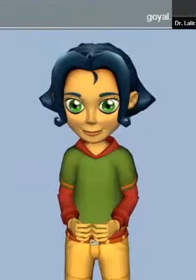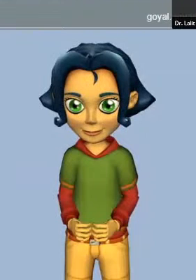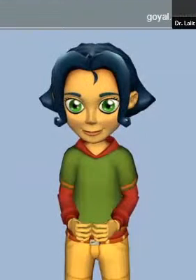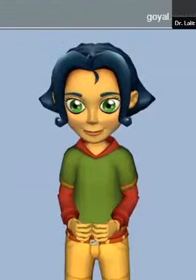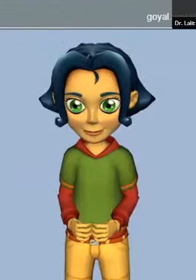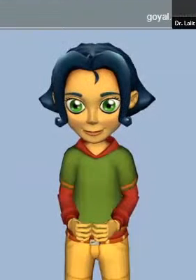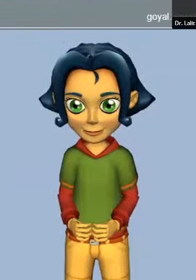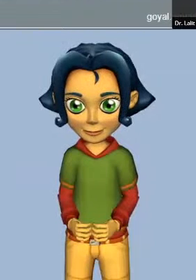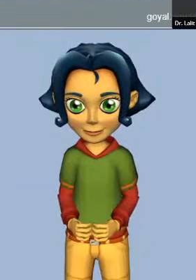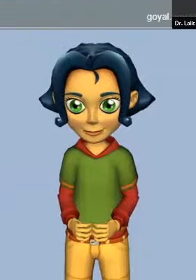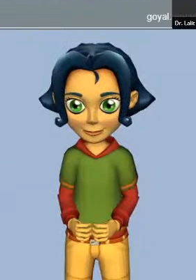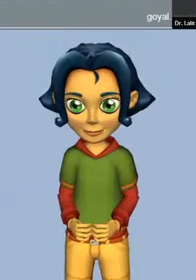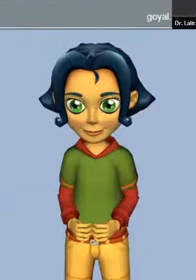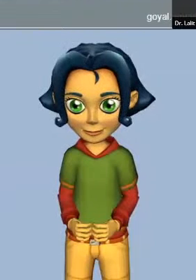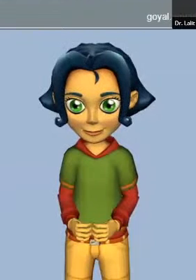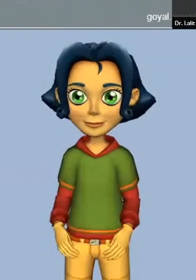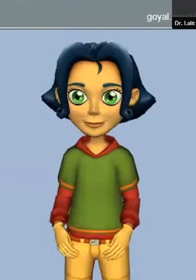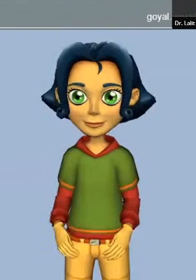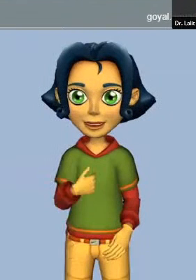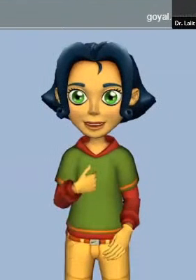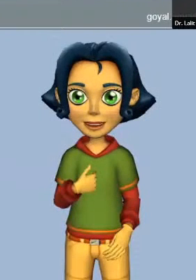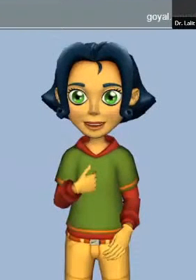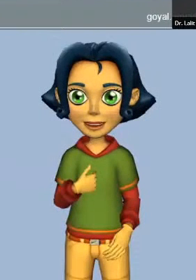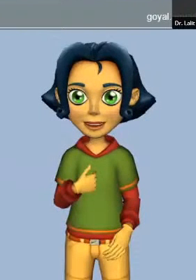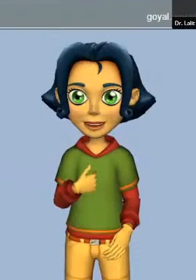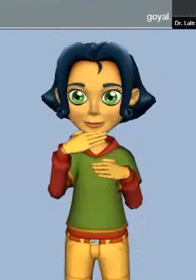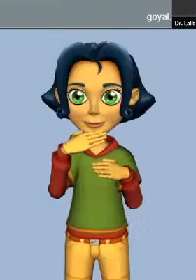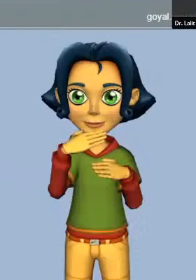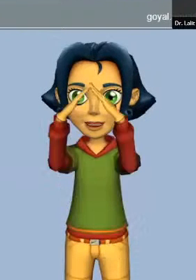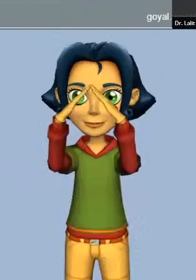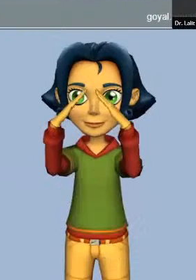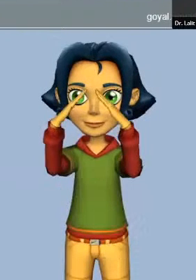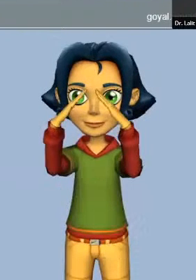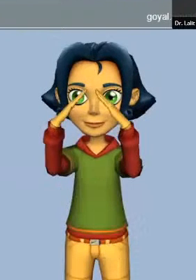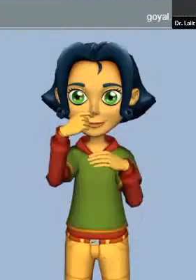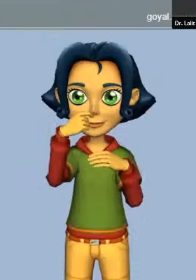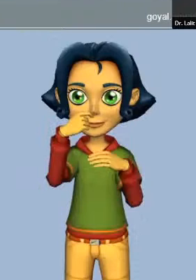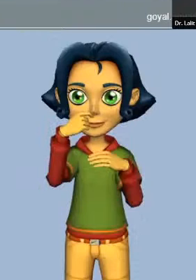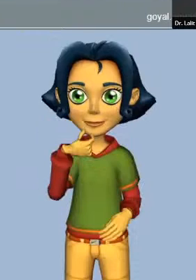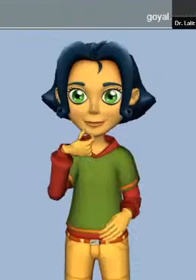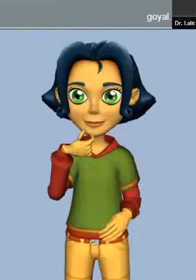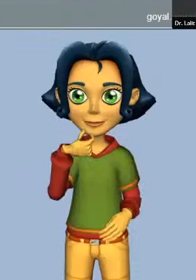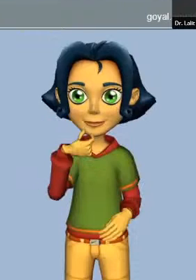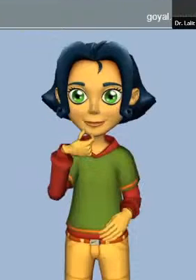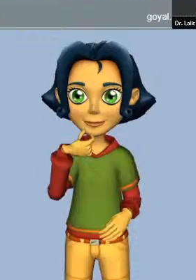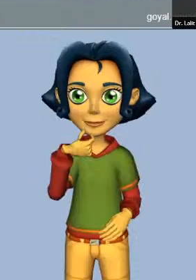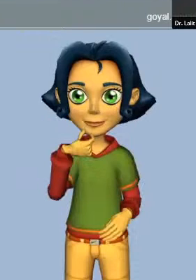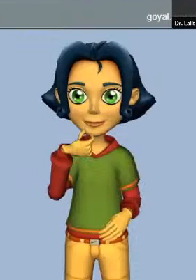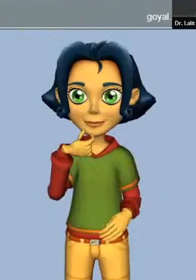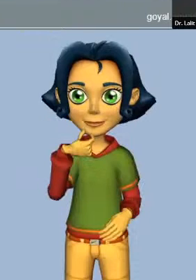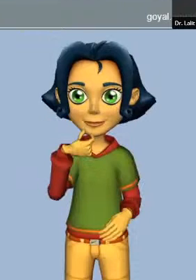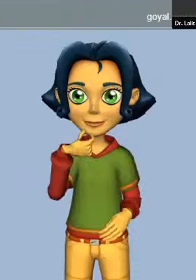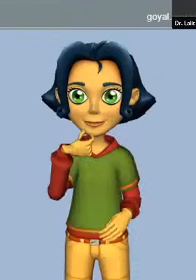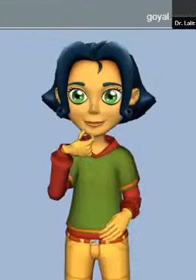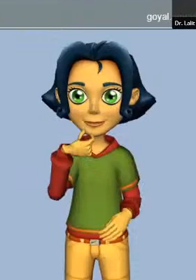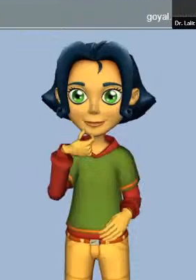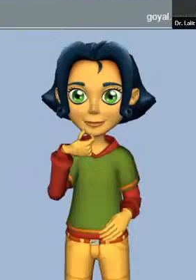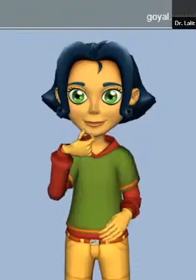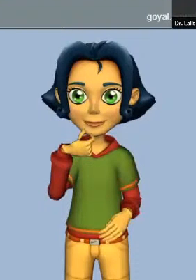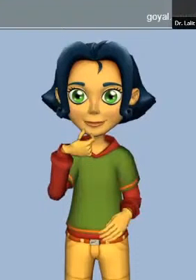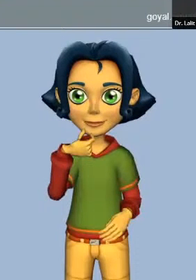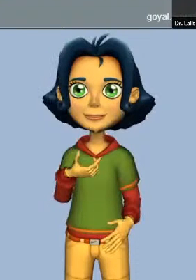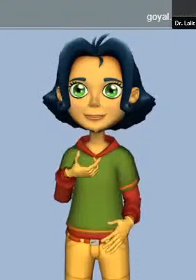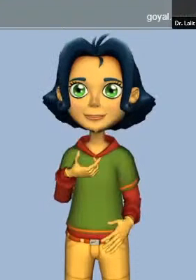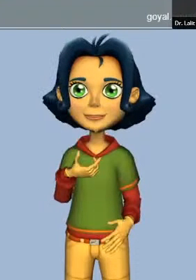simple sentence, and then it can be animated. I home need go, but all flights